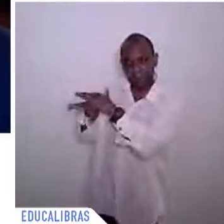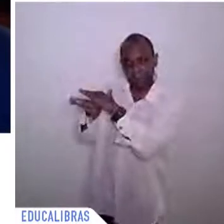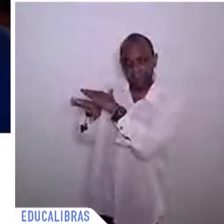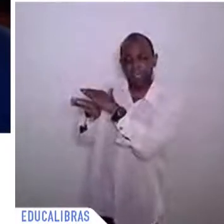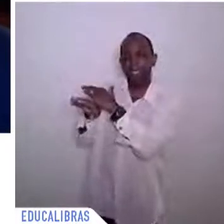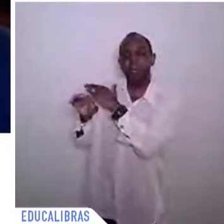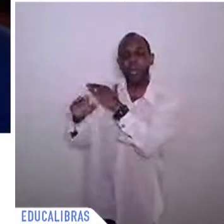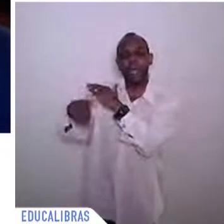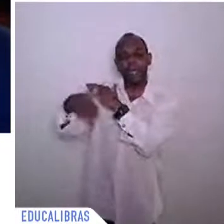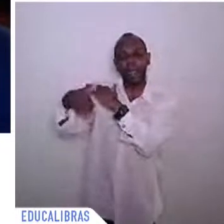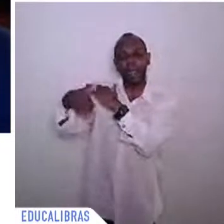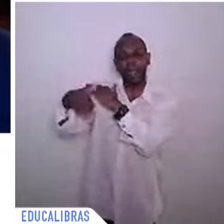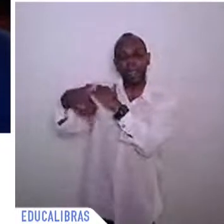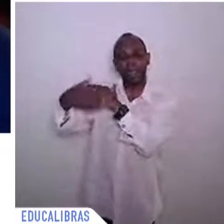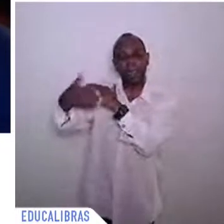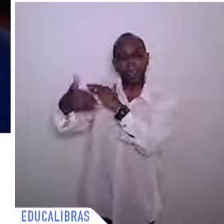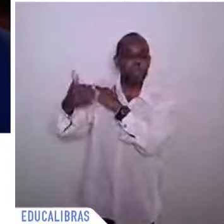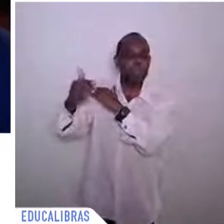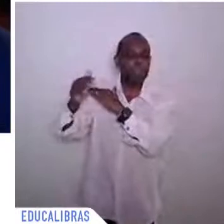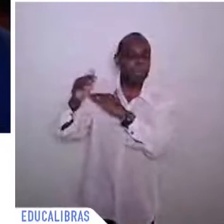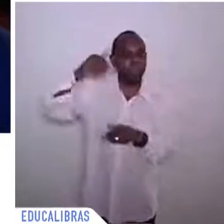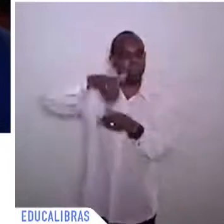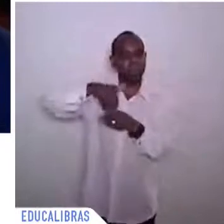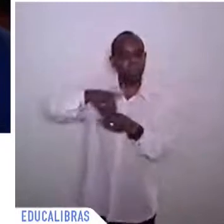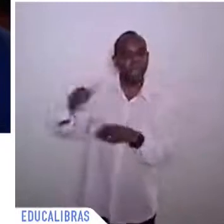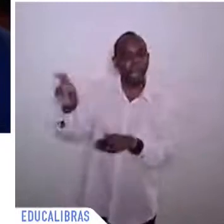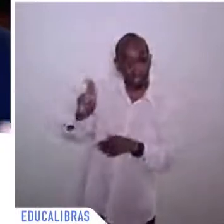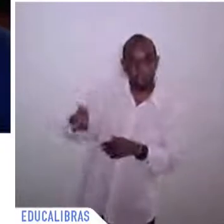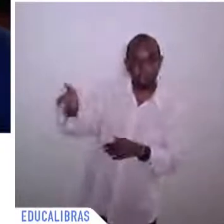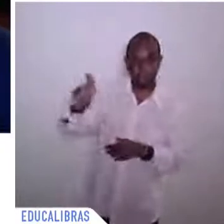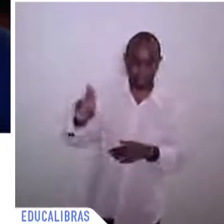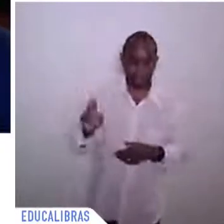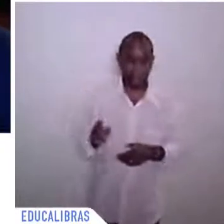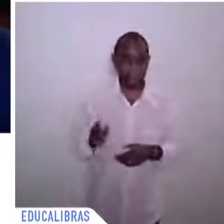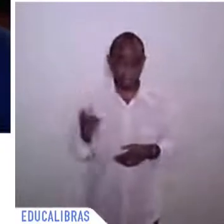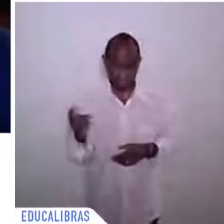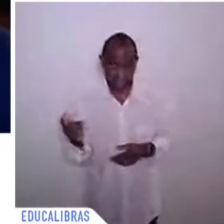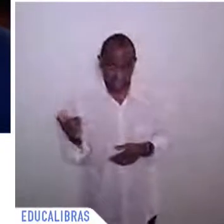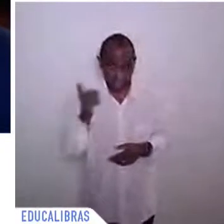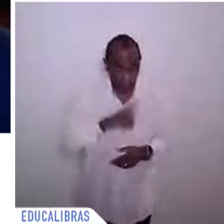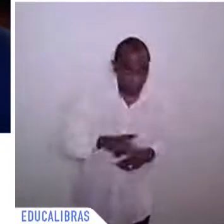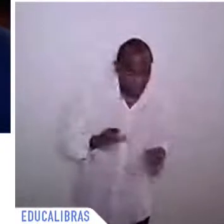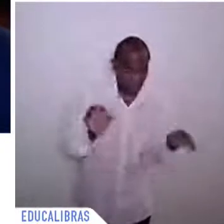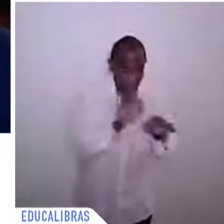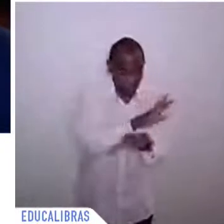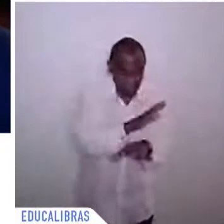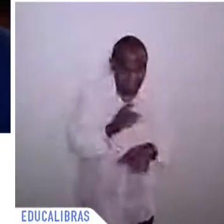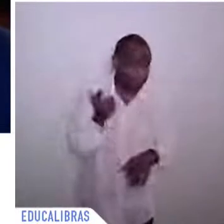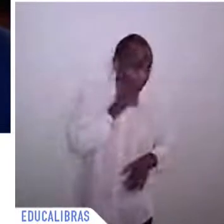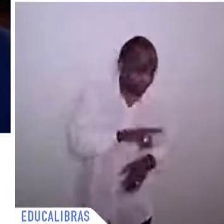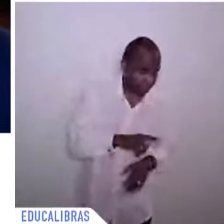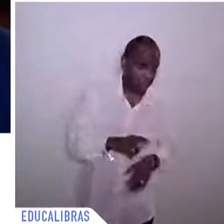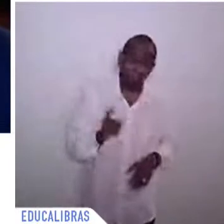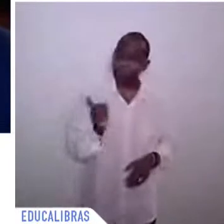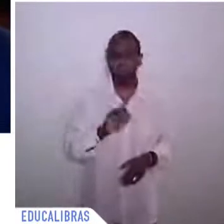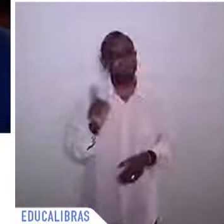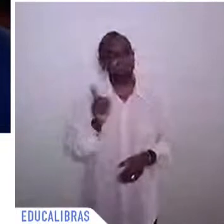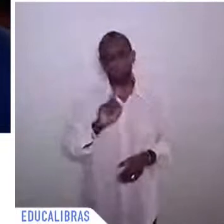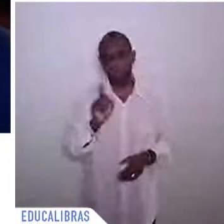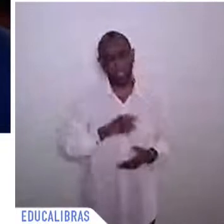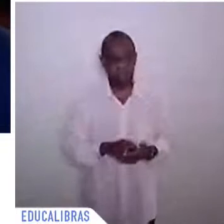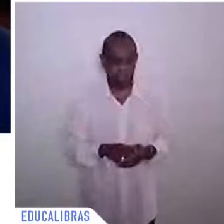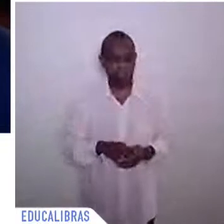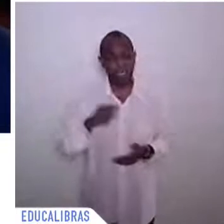is one thing is going to solve the problem. Yes, possibly this is not going to solve the problem at all, because